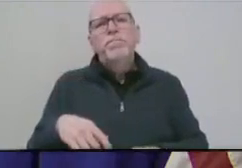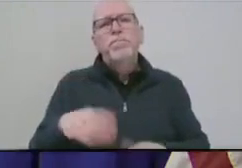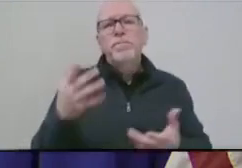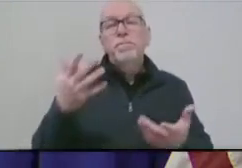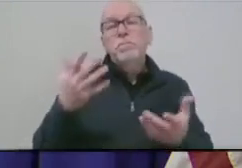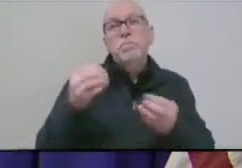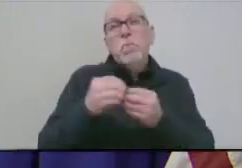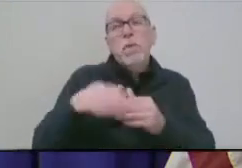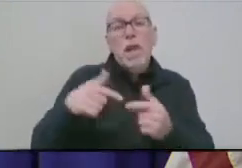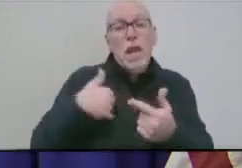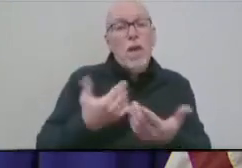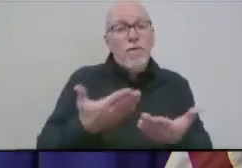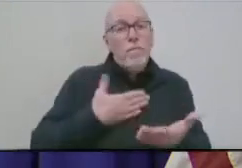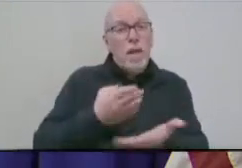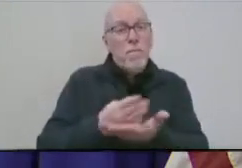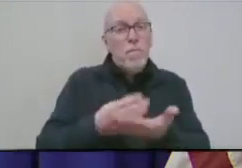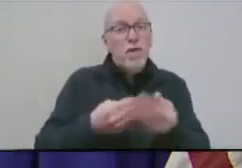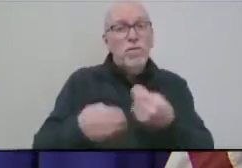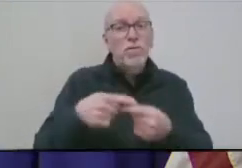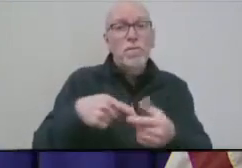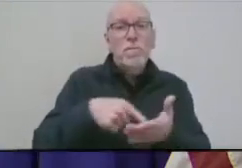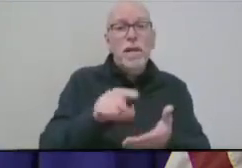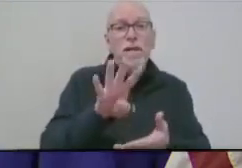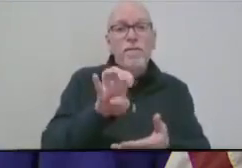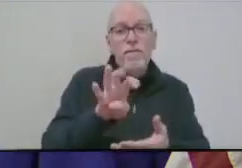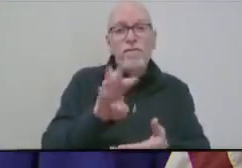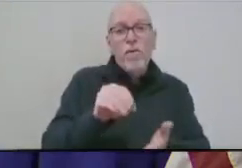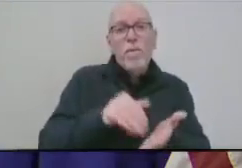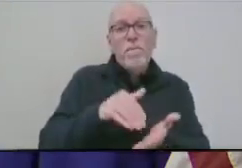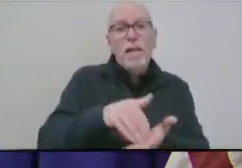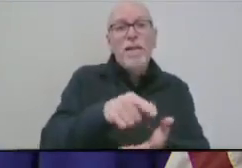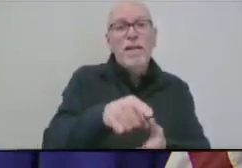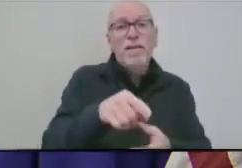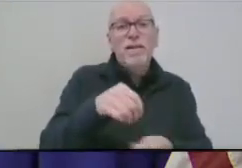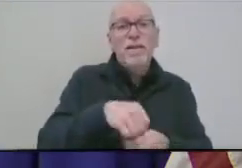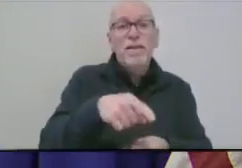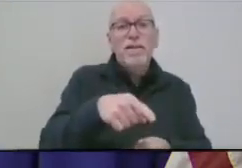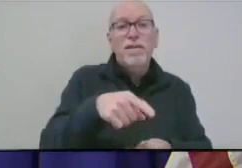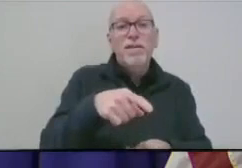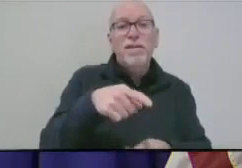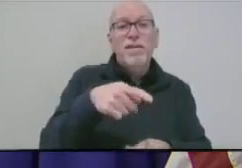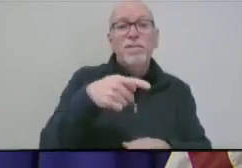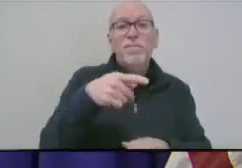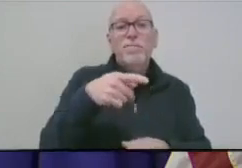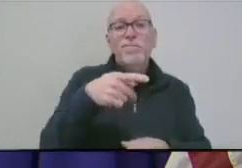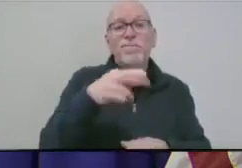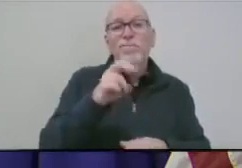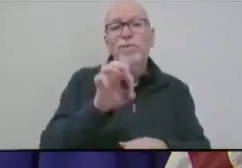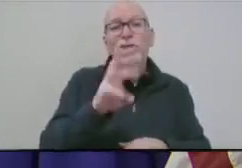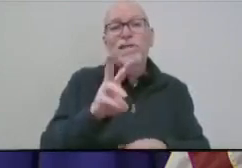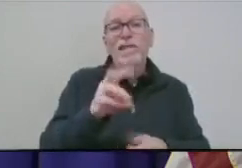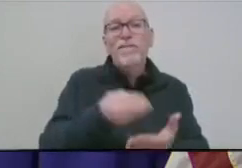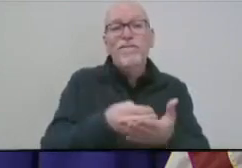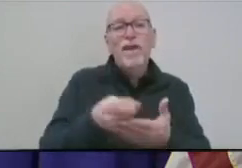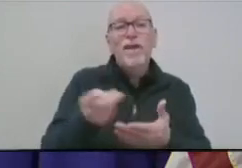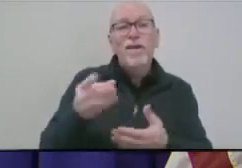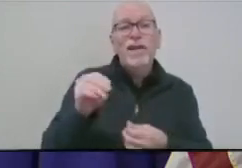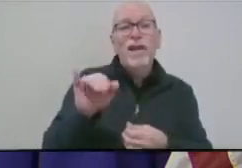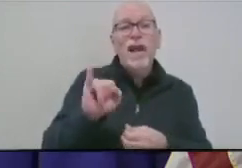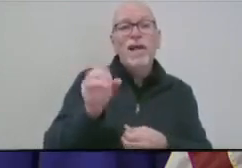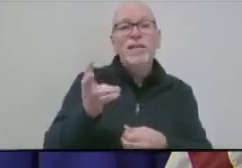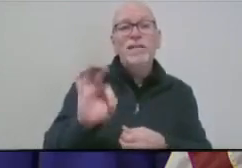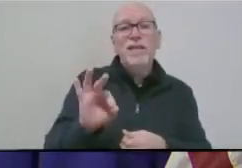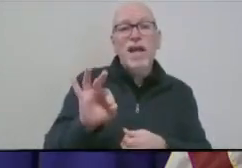I offered in my budget to pay down $400 million in the pre-96 fund. I offered to pay off some of